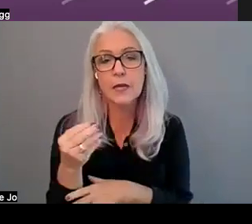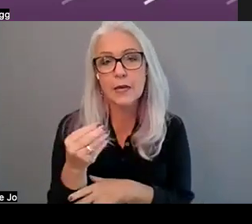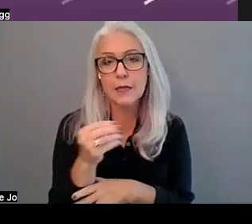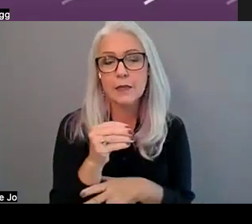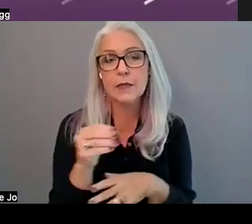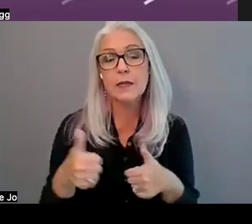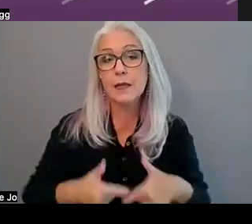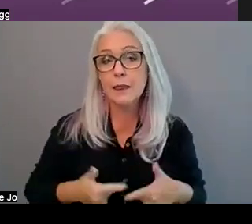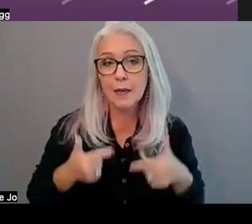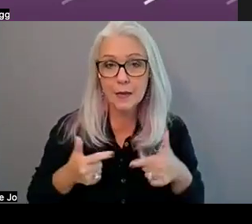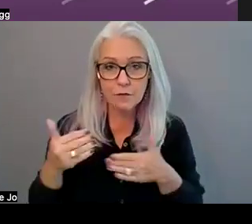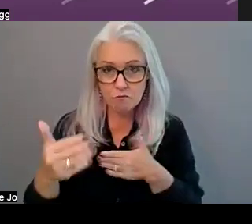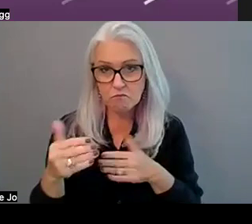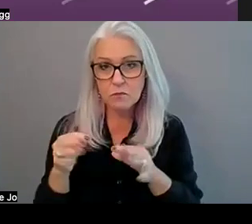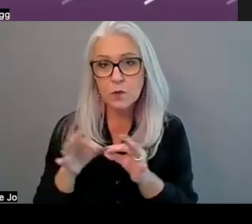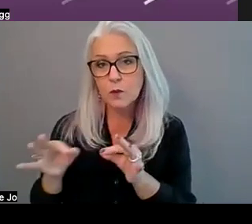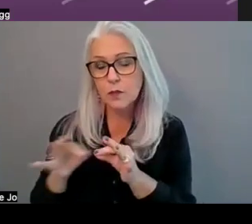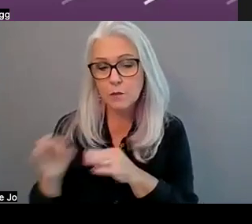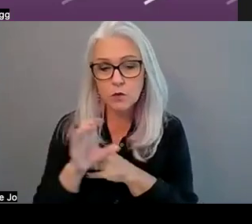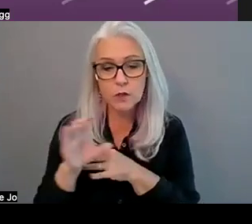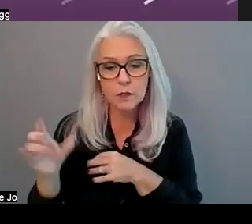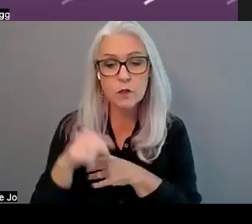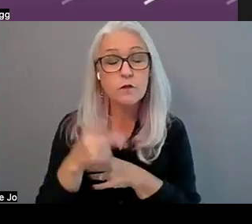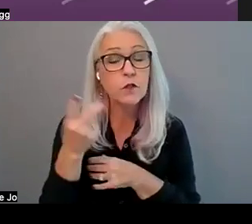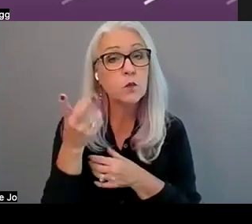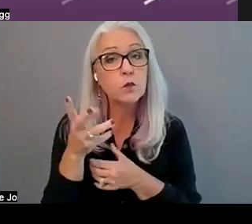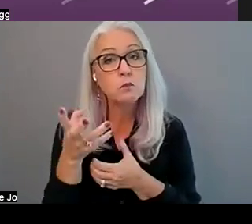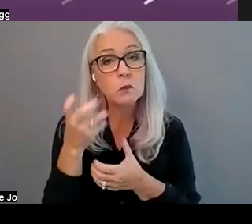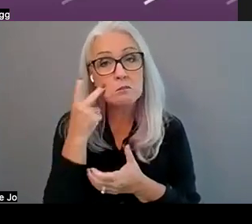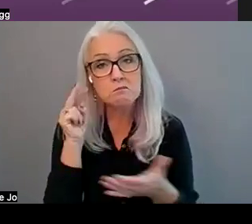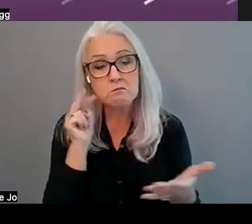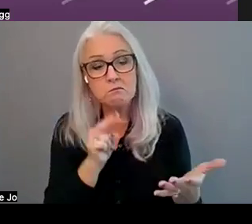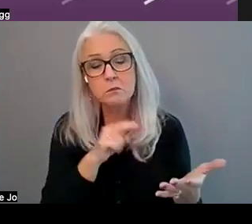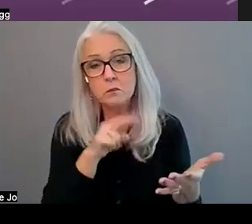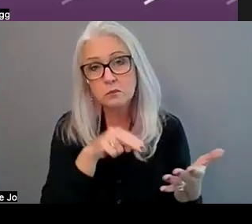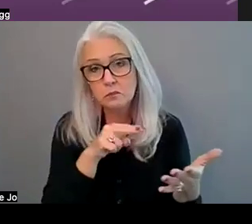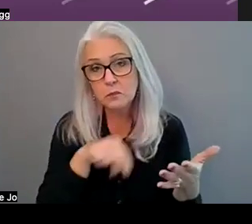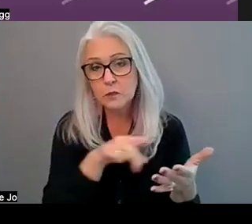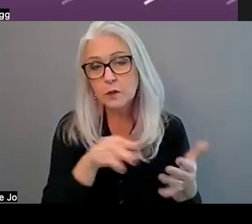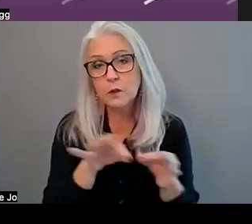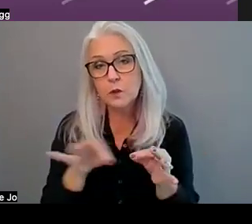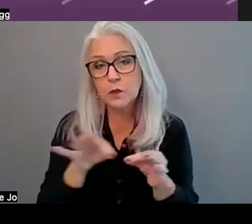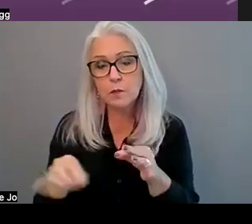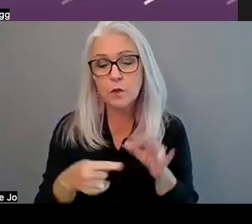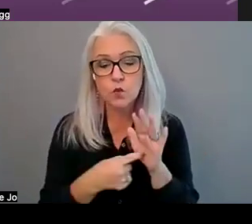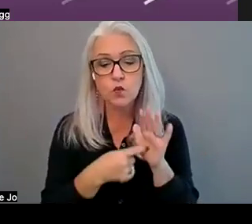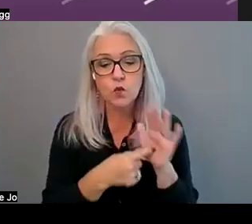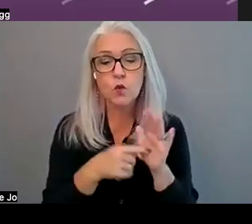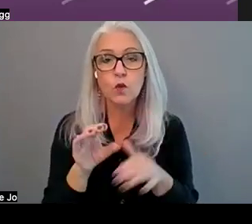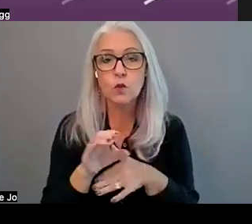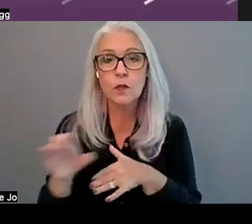live closed captioning. To see the closed captions, you can click the Show Captions button at the bottom of your